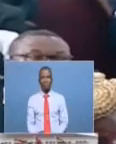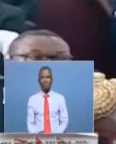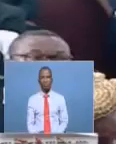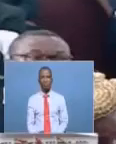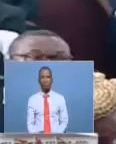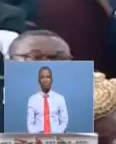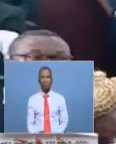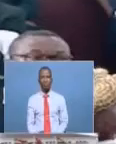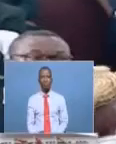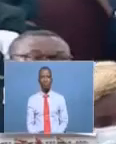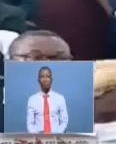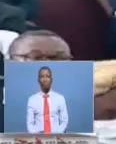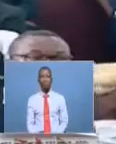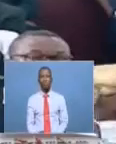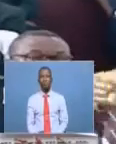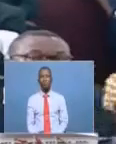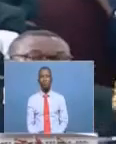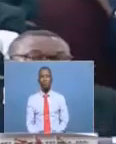38